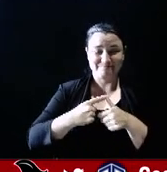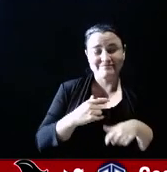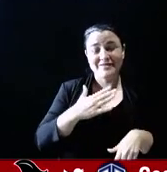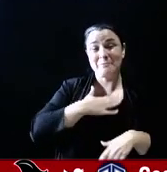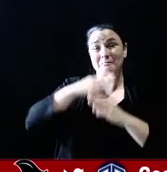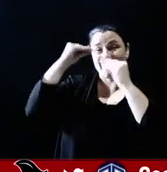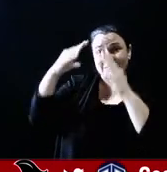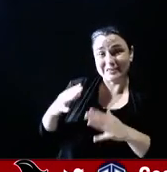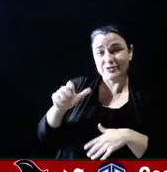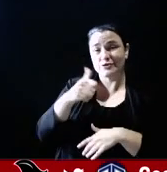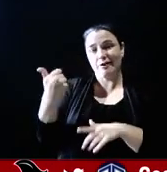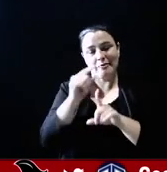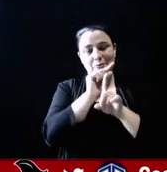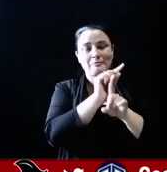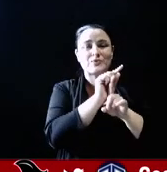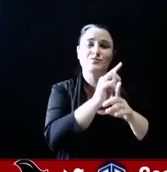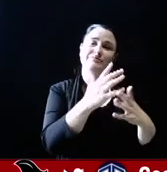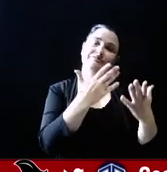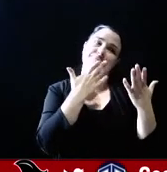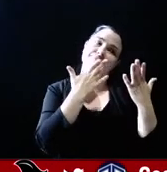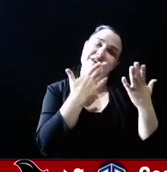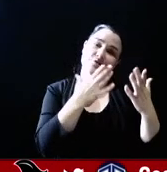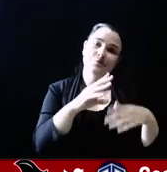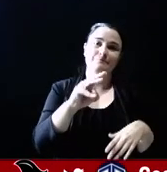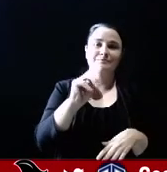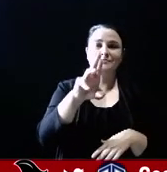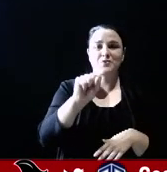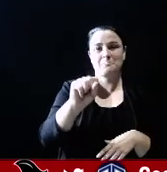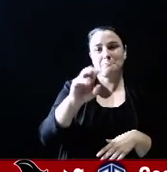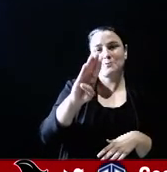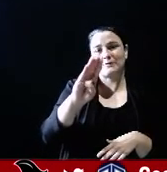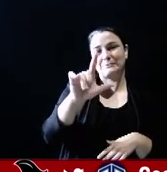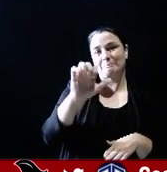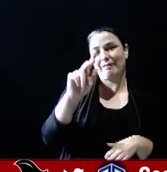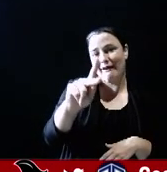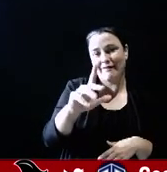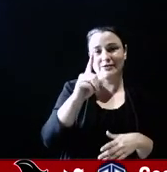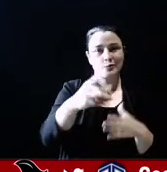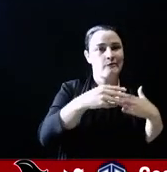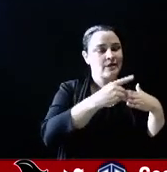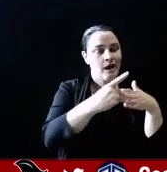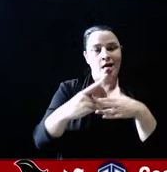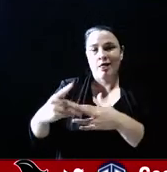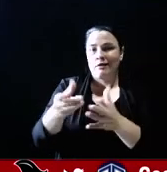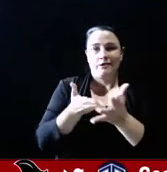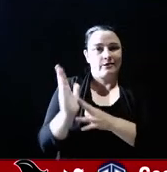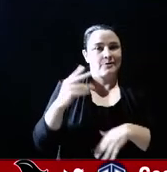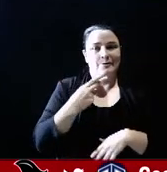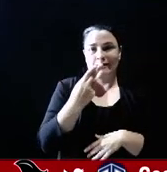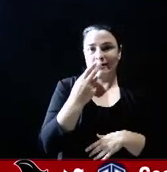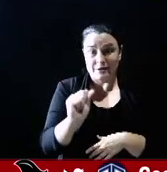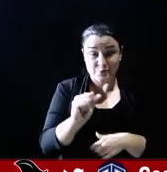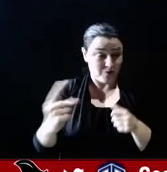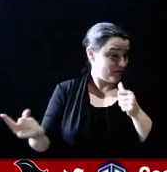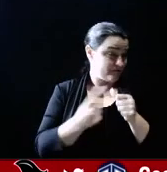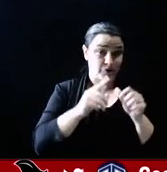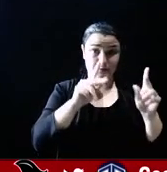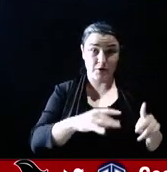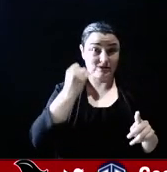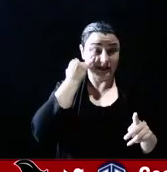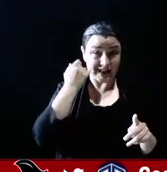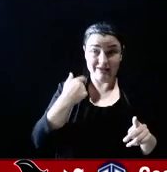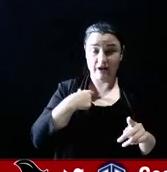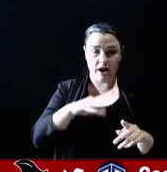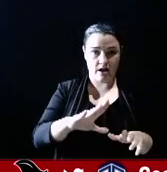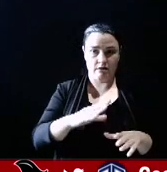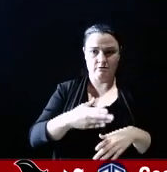teachers and other mentors. Thank you to Ms. Black for guiding me throughout my years of high school and being the first one there for me when I ran